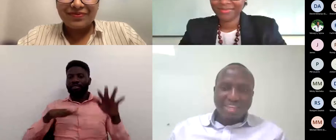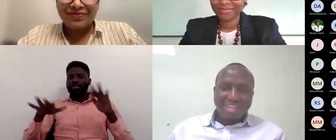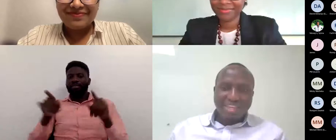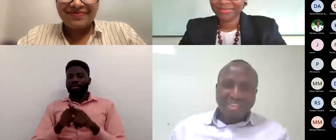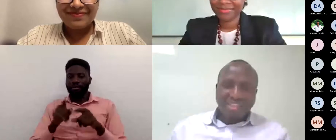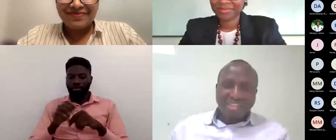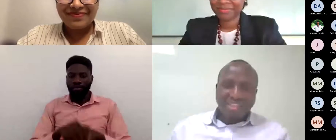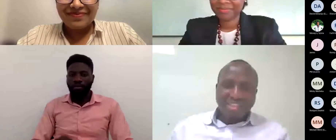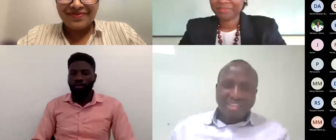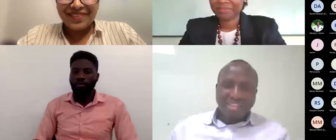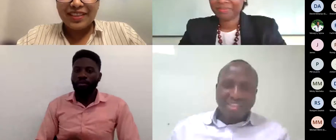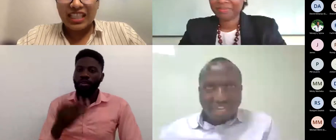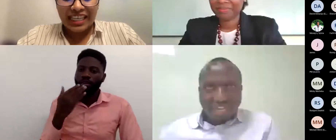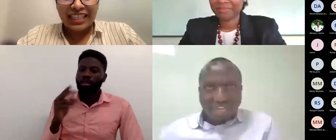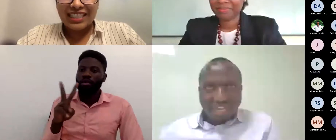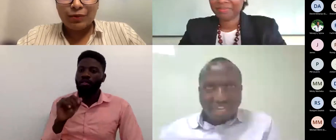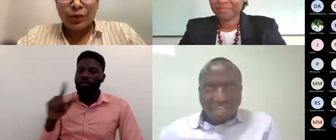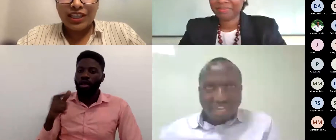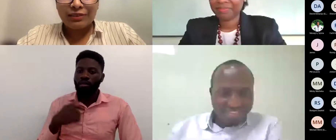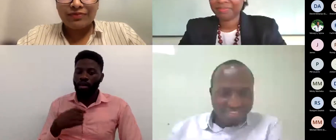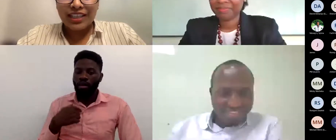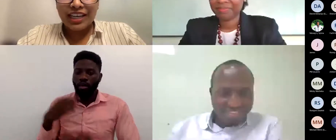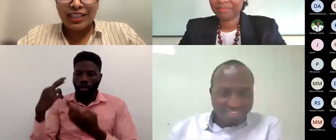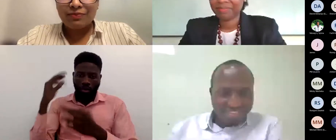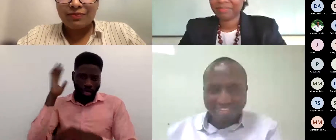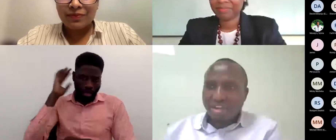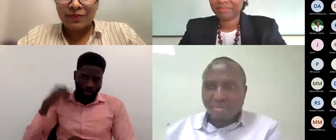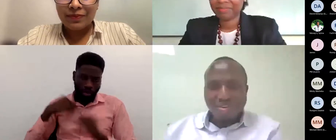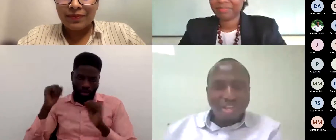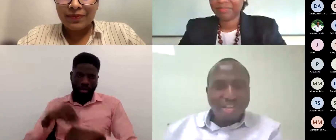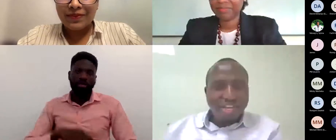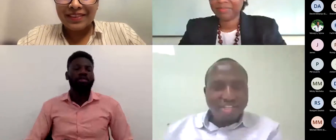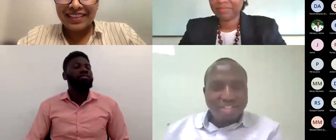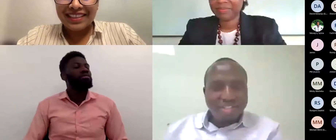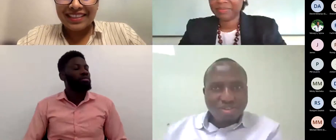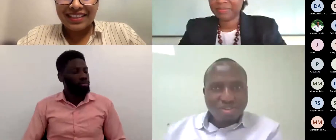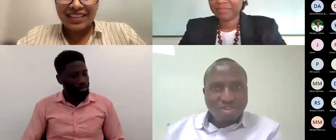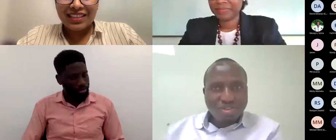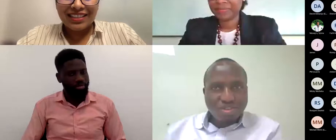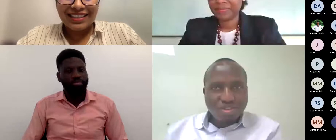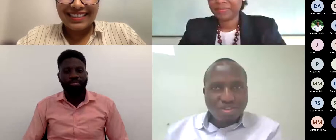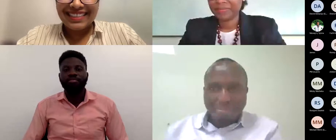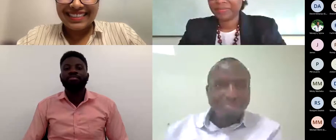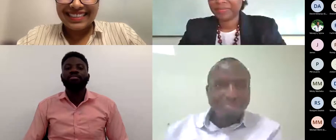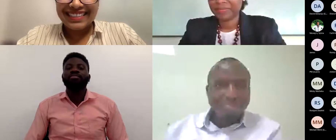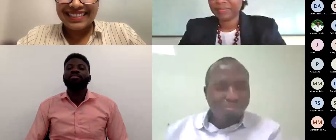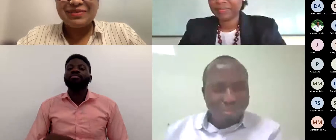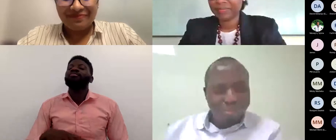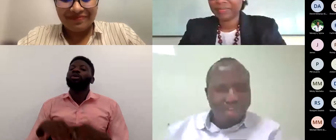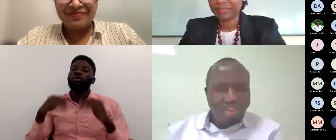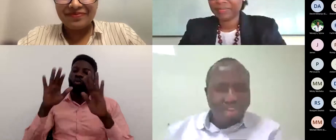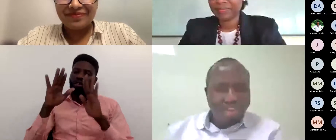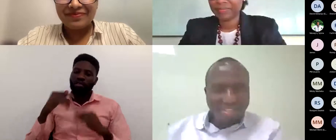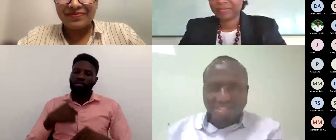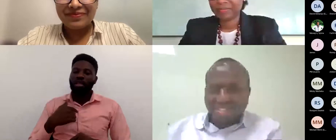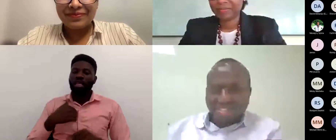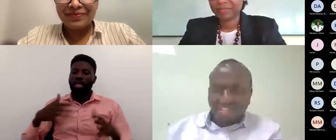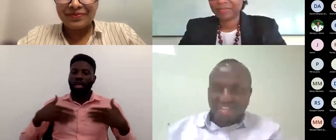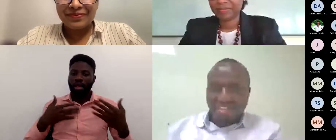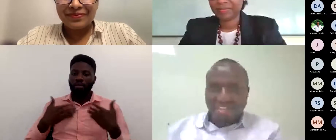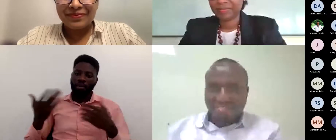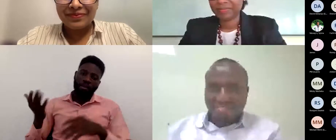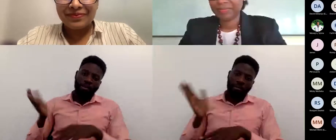Thank you, Val, and I hope you can hear me. Yes. You can? Yes. Wonderful. And it's good to be back on this platform. Good to see you guys